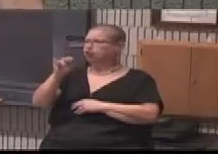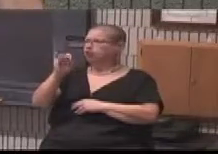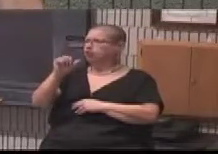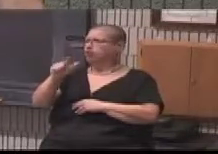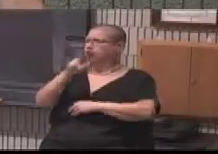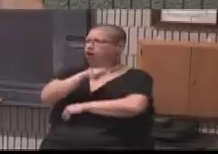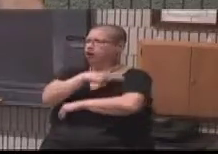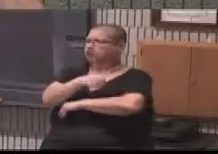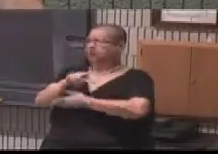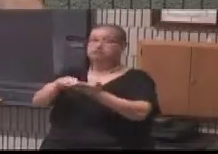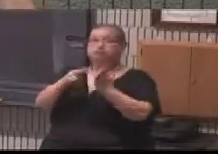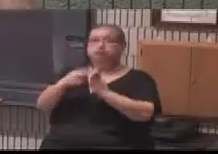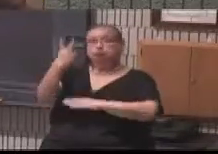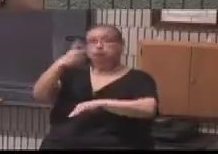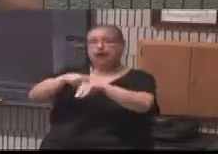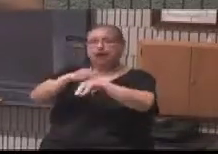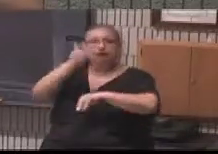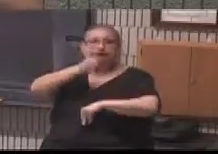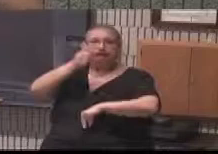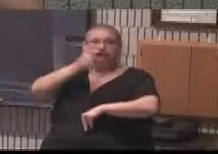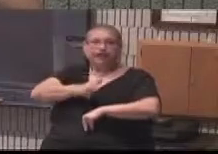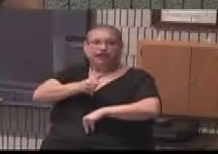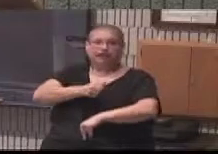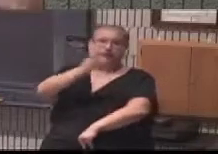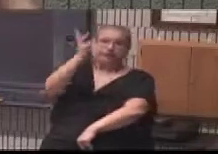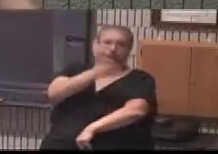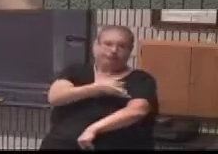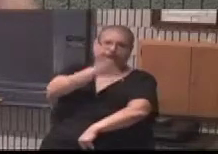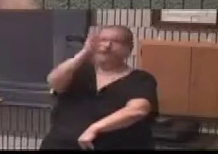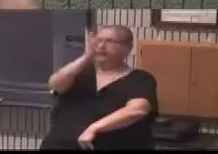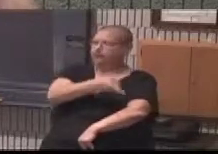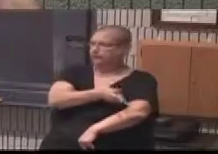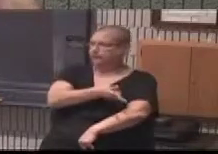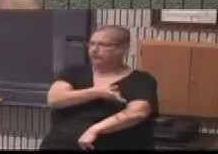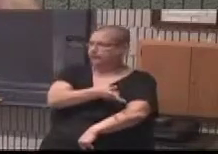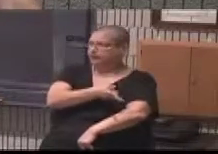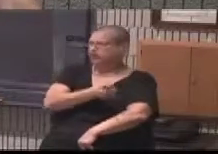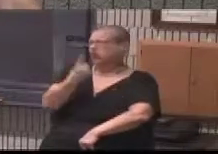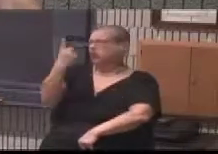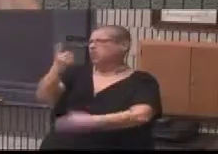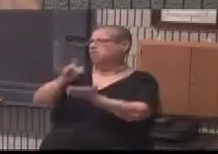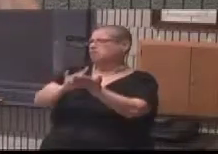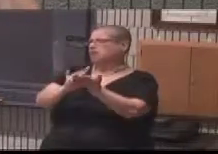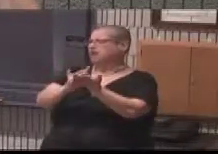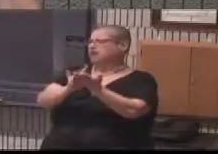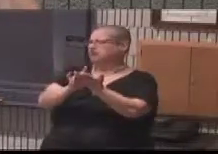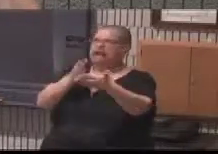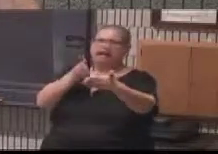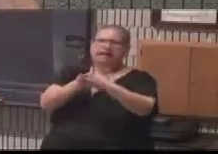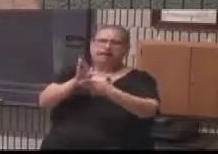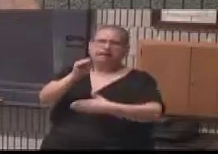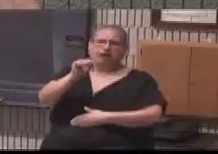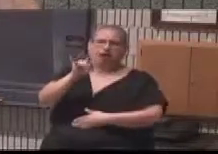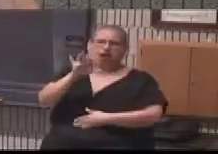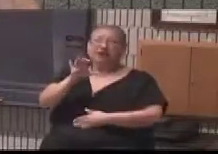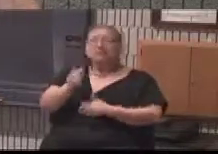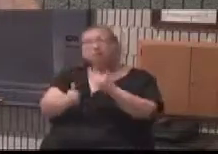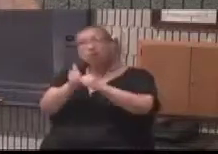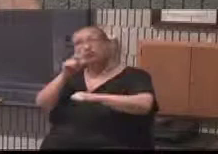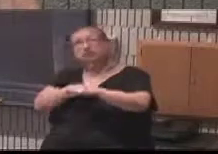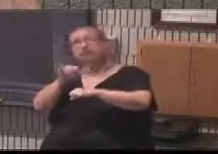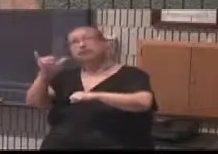daily infusions through a central venous catheter of ceftriaxone, which is a well-known antibiotic. Typically, it